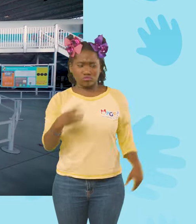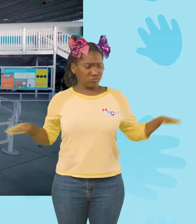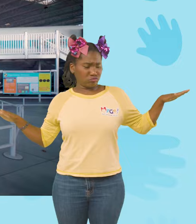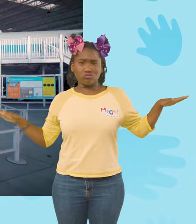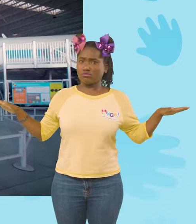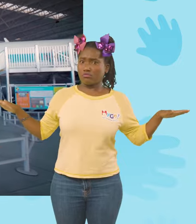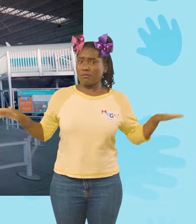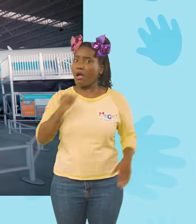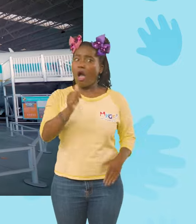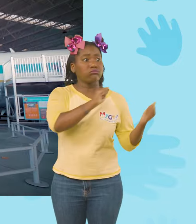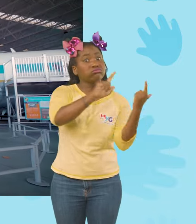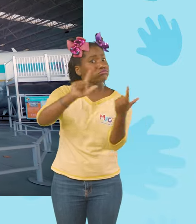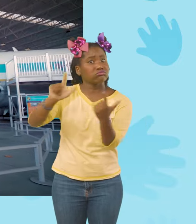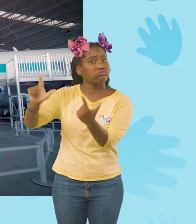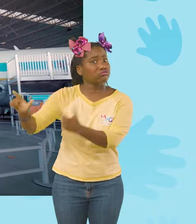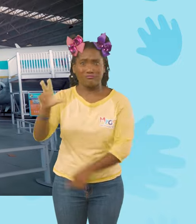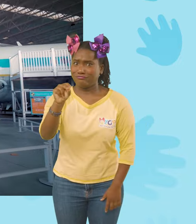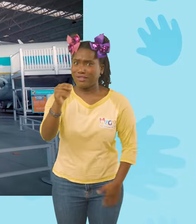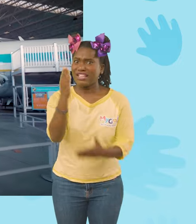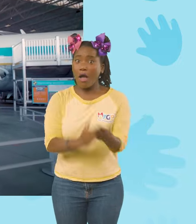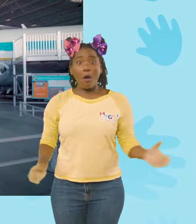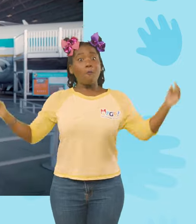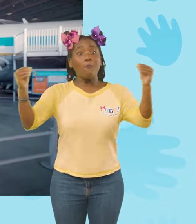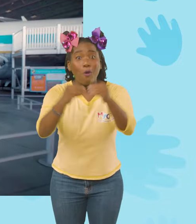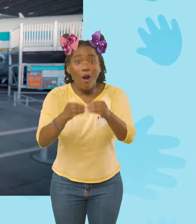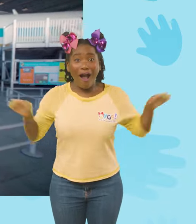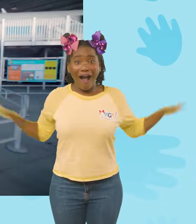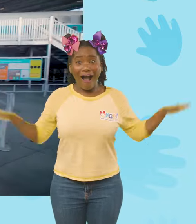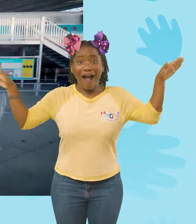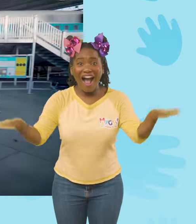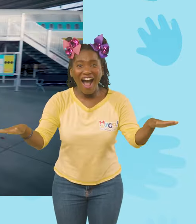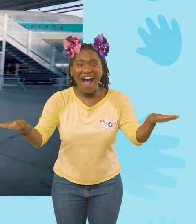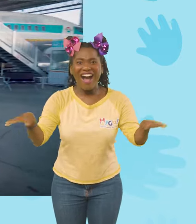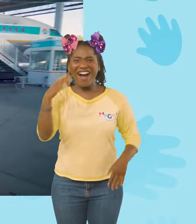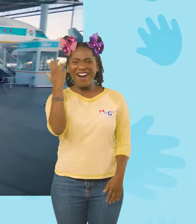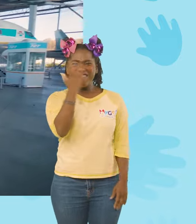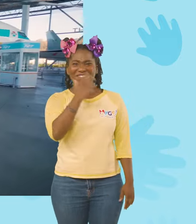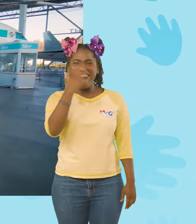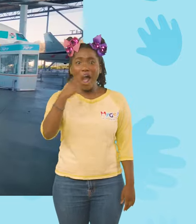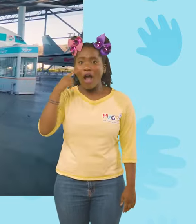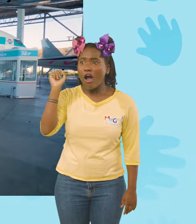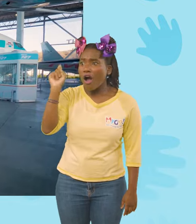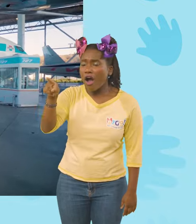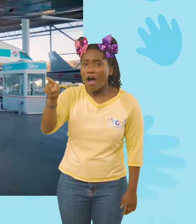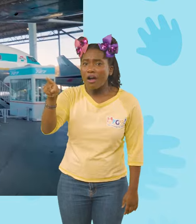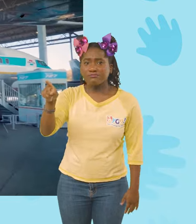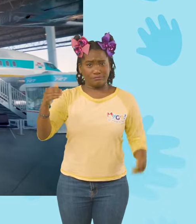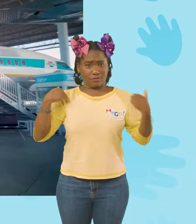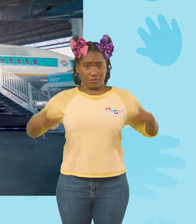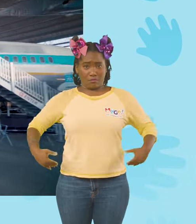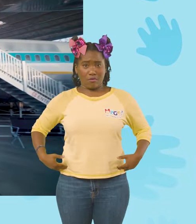from the side, but not all of them. Some have more. Whoa, and look at this. See, the